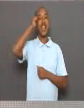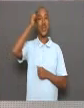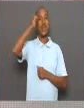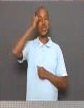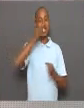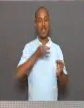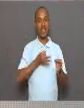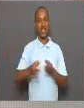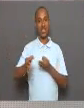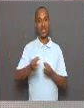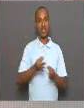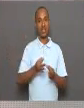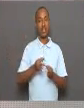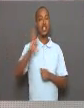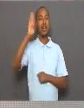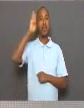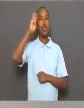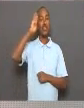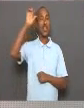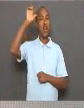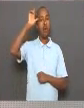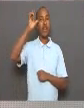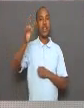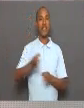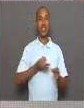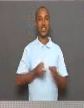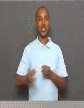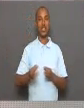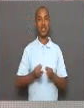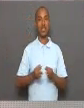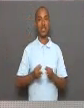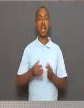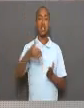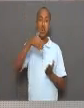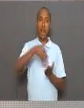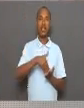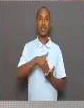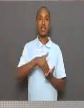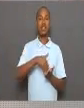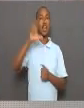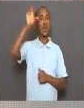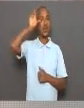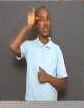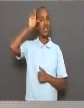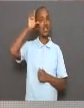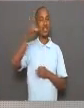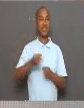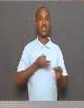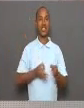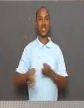Arrhenius definition, the Bronsted-Lowry definition, as well as the Lewis